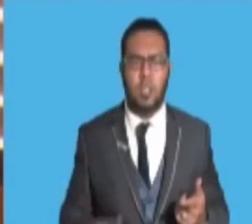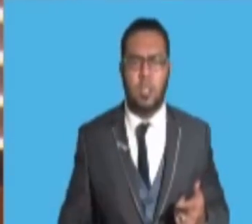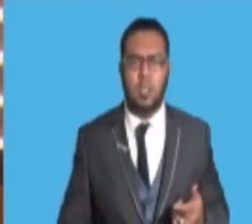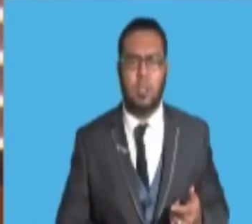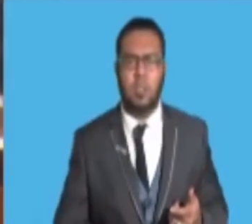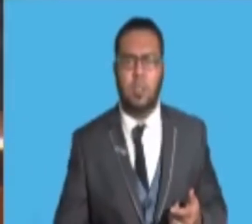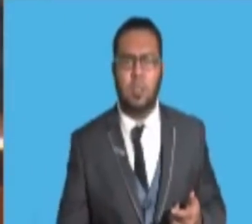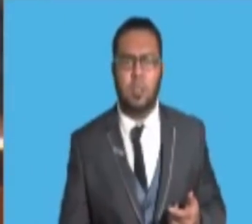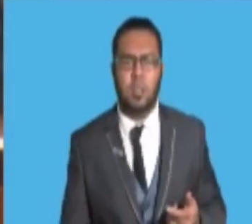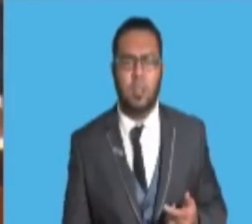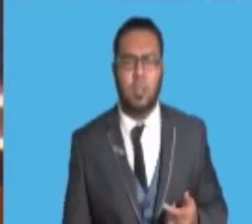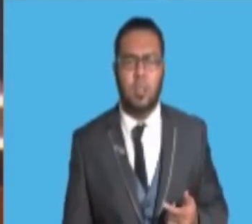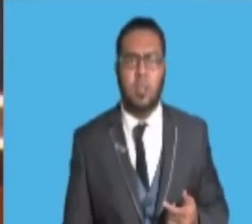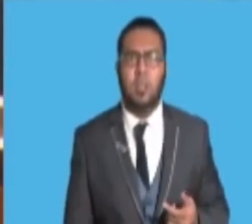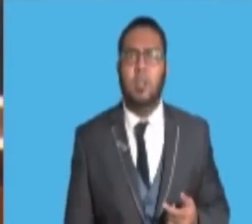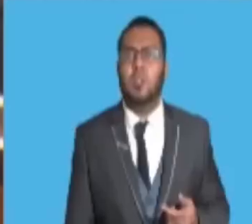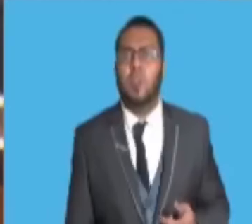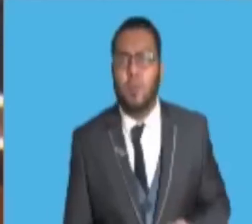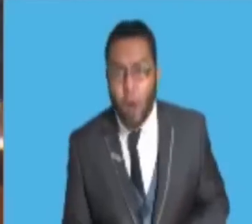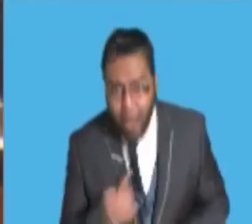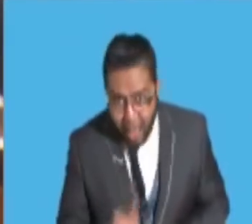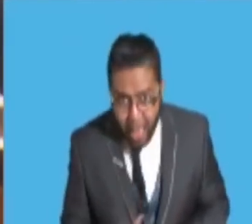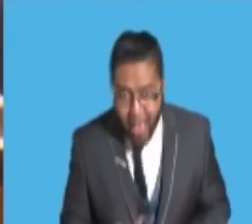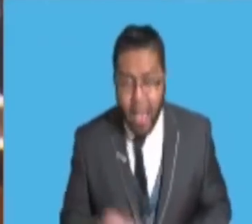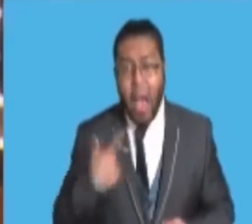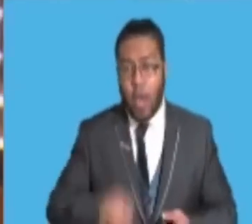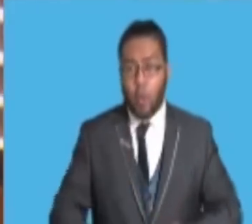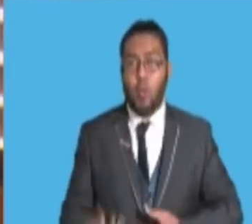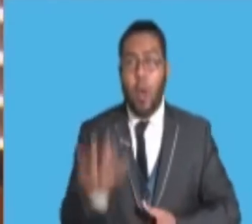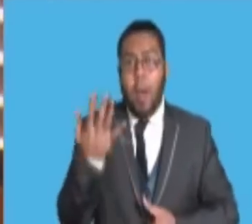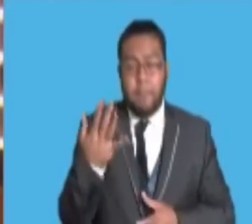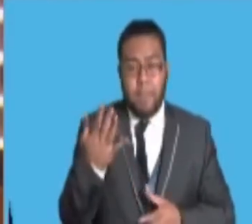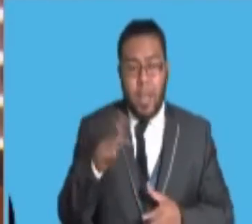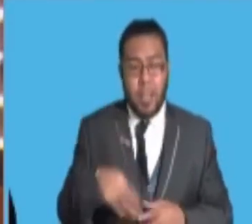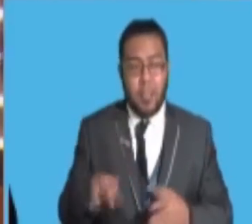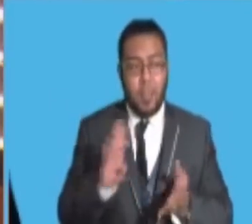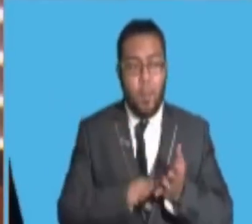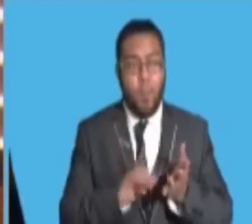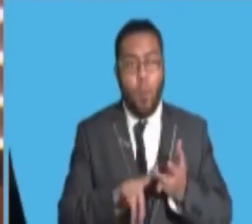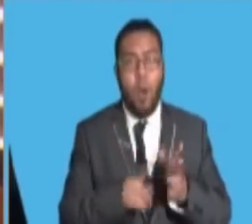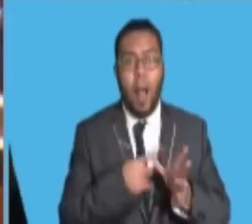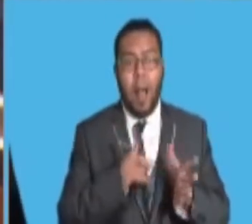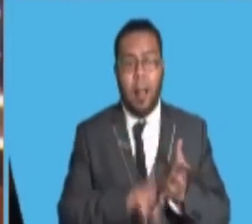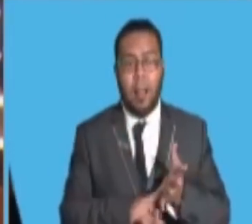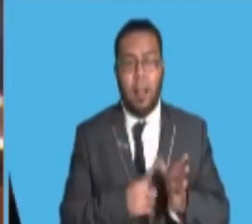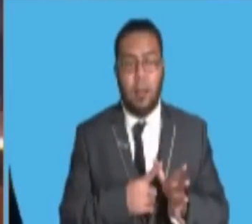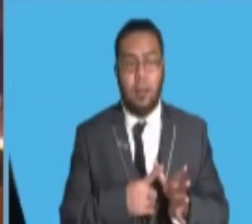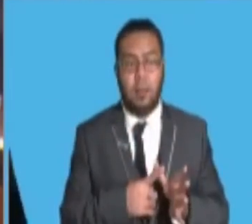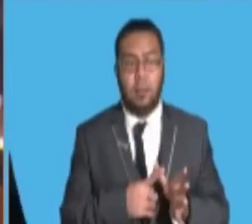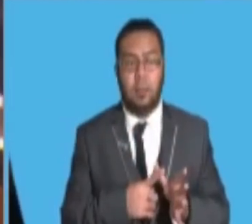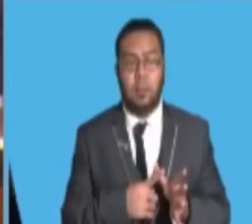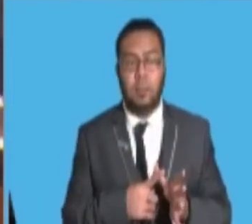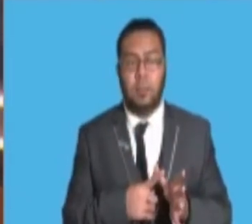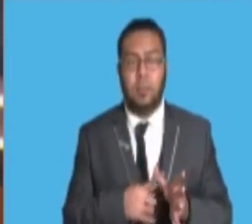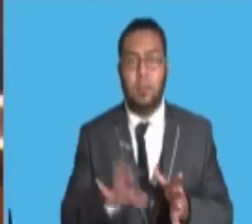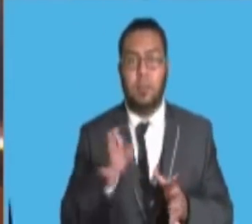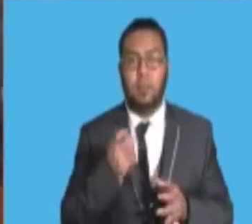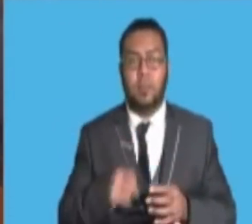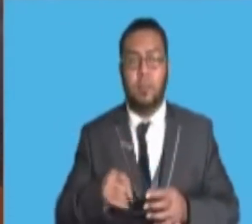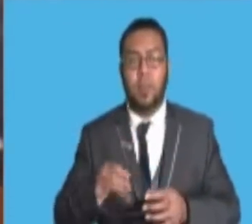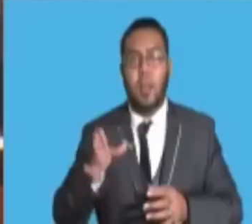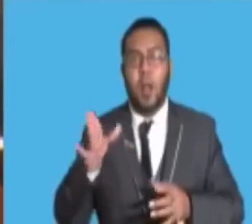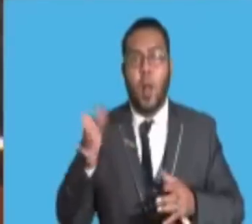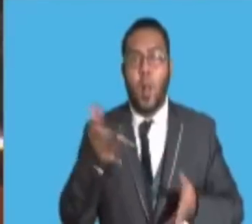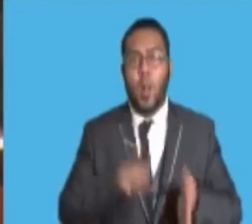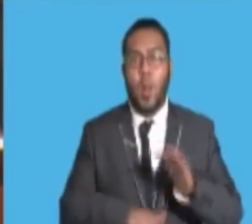Naitasiri language. Whereas for I grew up in the Mualan customs. I had to make Lowa and Galu. And so I can see the